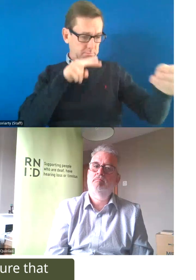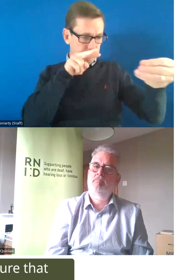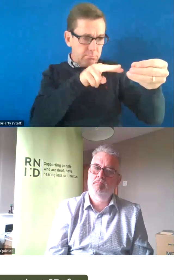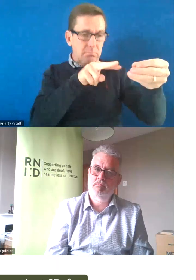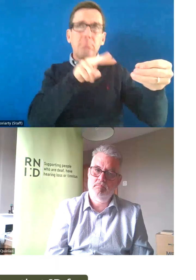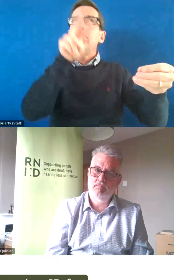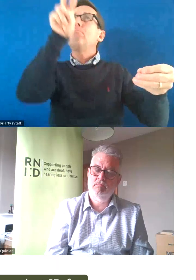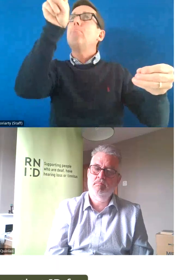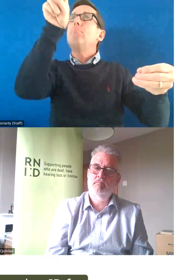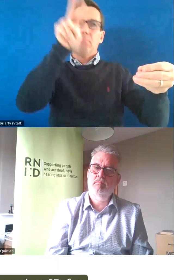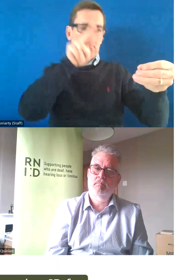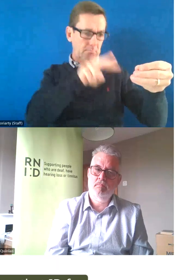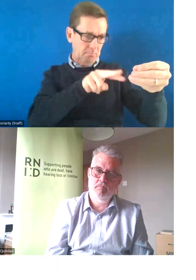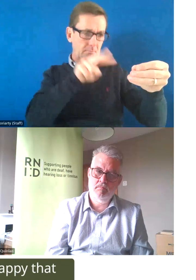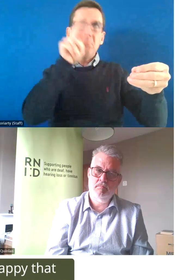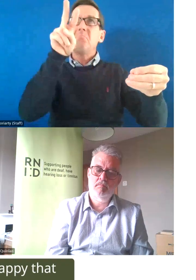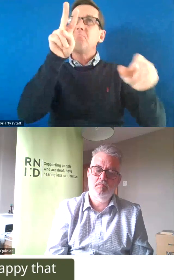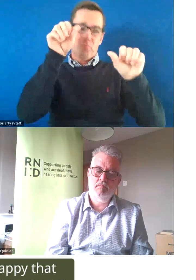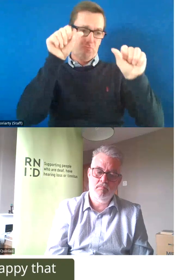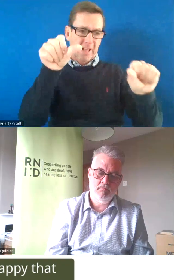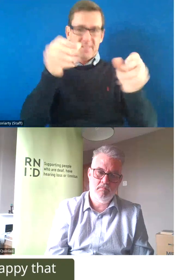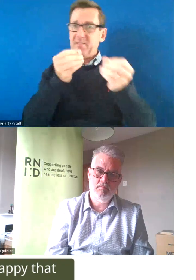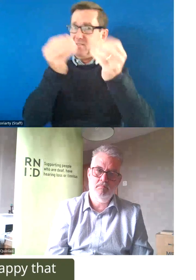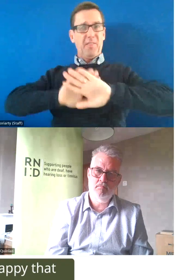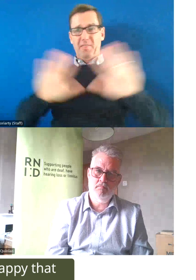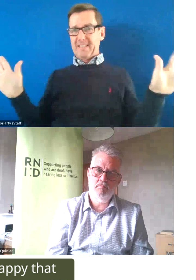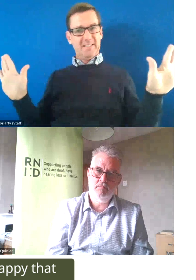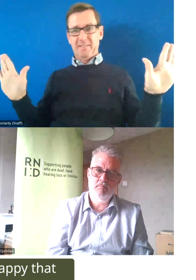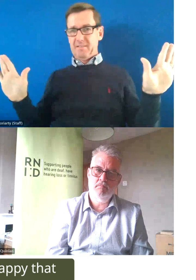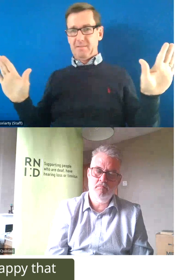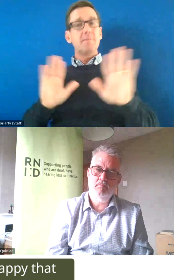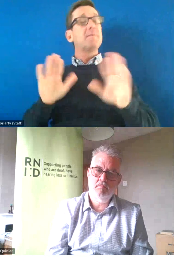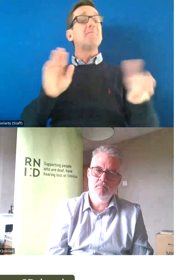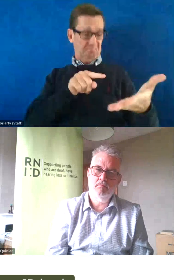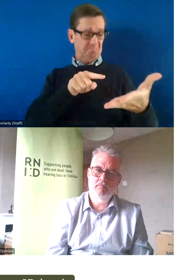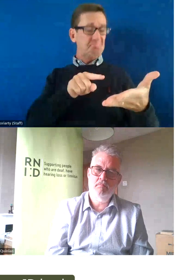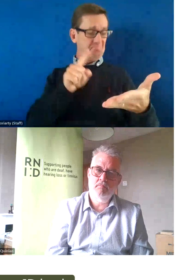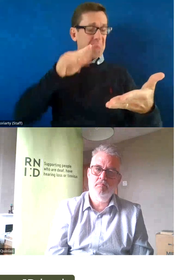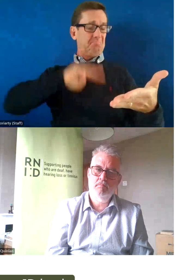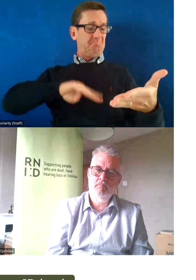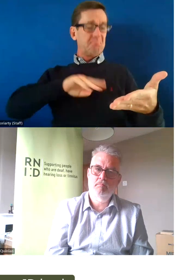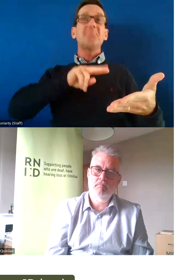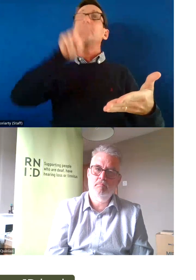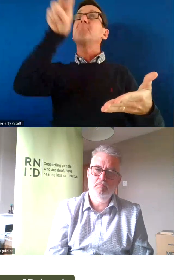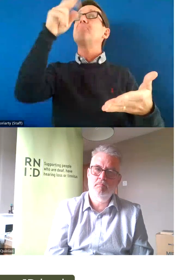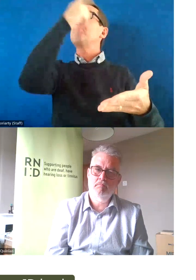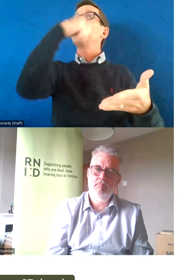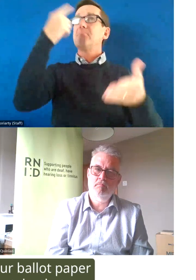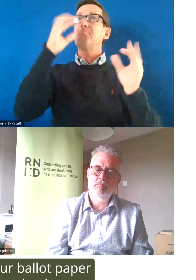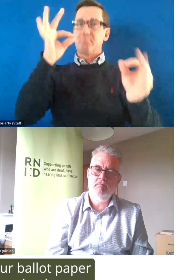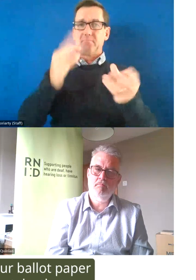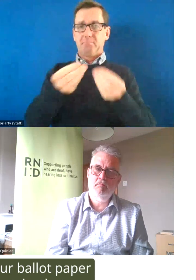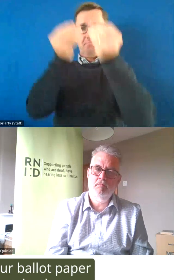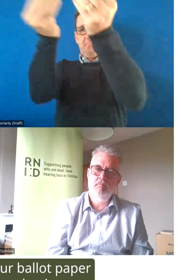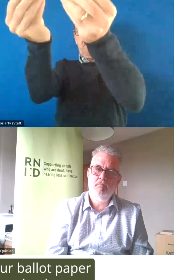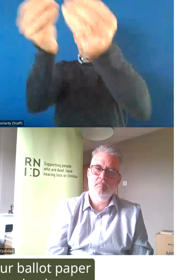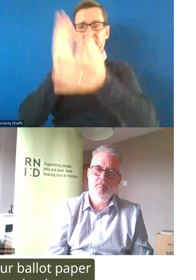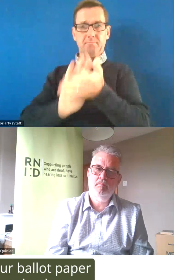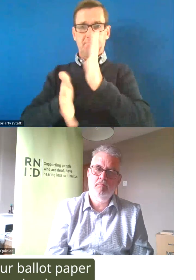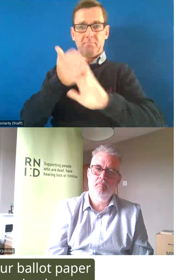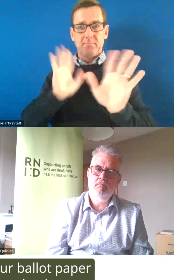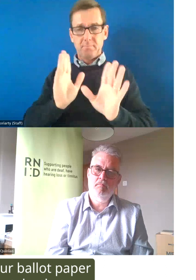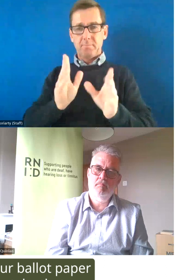say you are. That's all they're using that ID for. Once they're happy that you are who you say you are, they'll give you your ID back. They will give